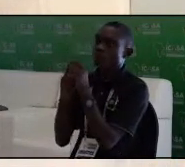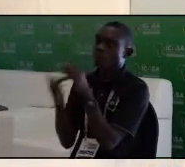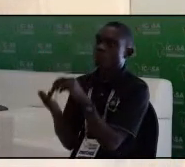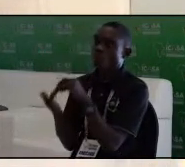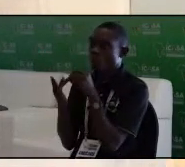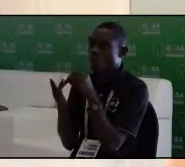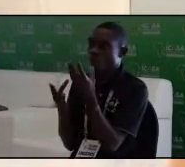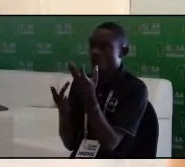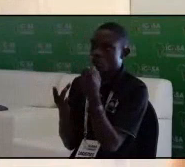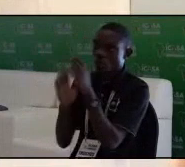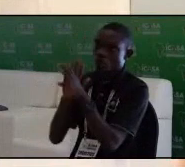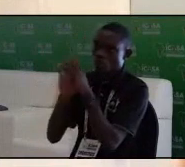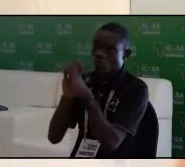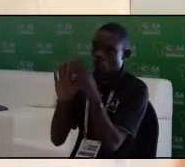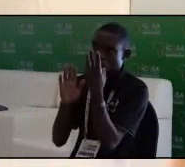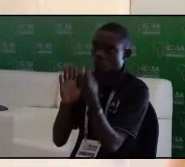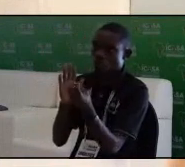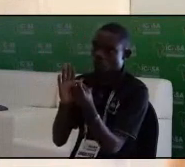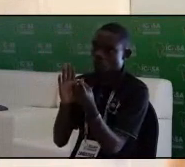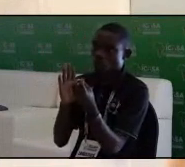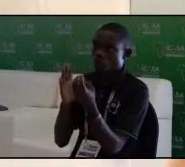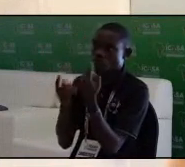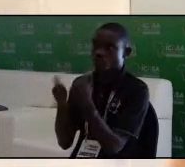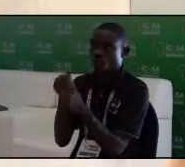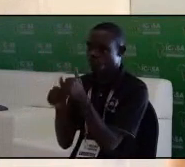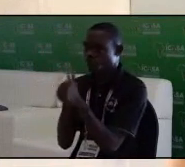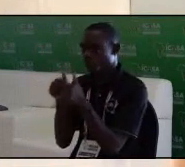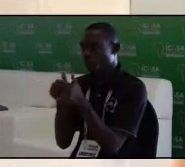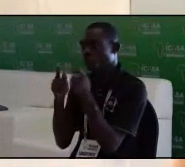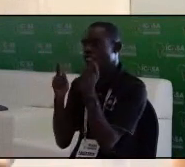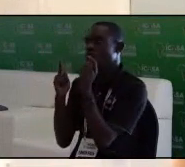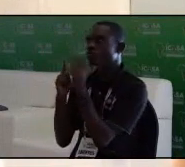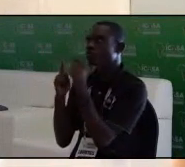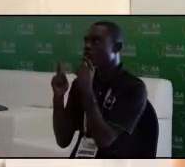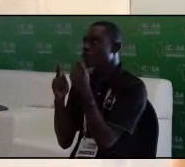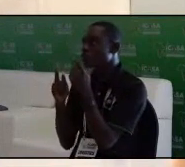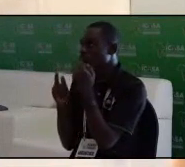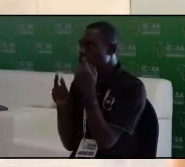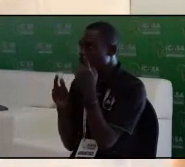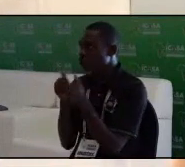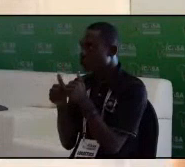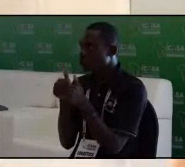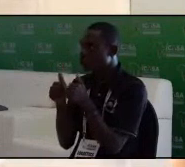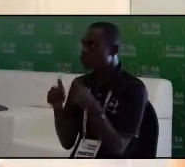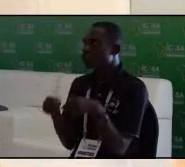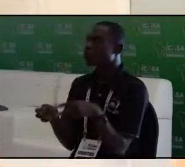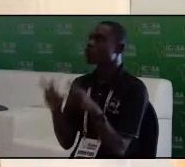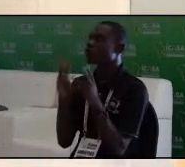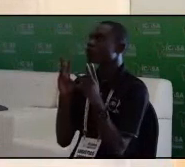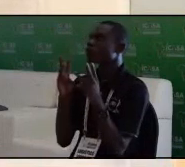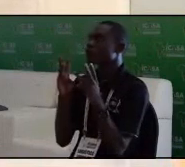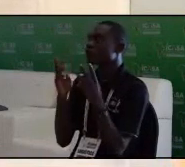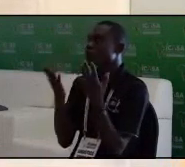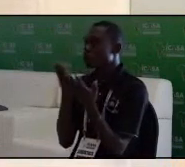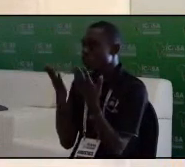testing choice that countries have, and figuring out exactly which tests, the nature of the tests, and where you place it in your testing